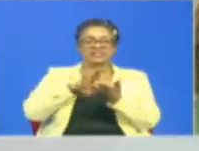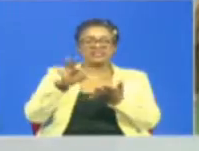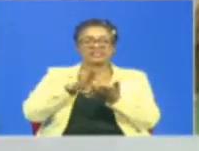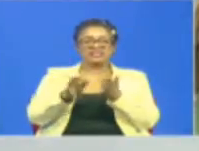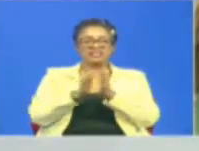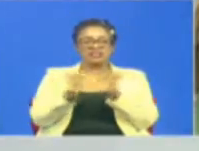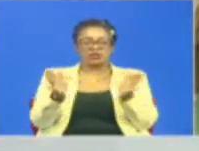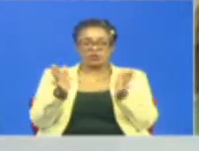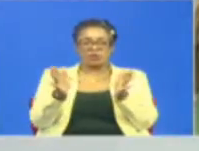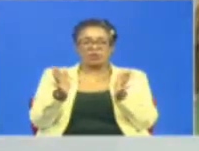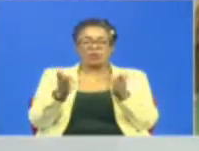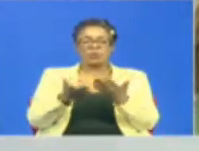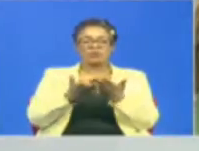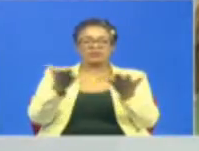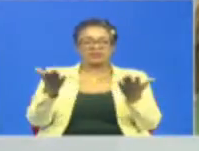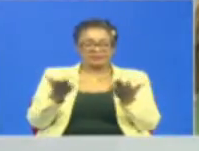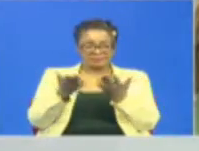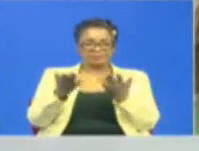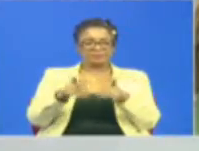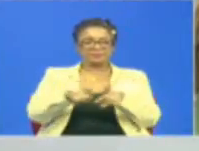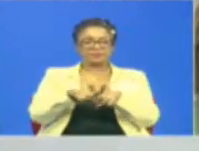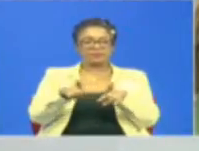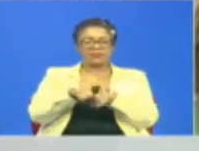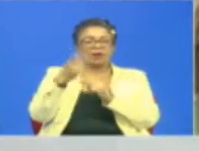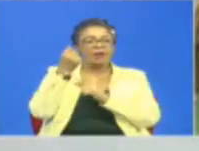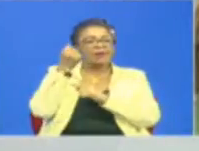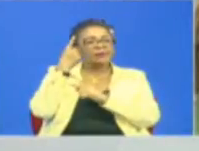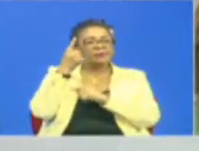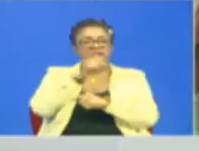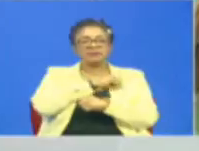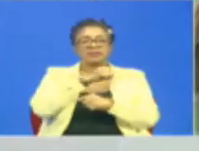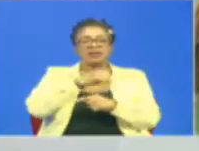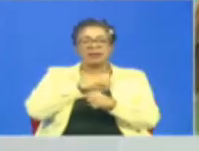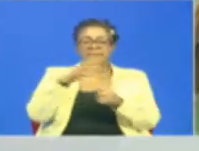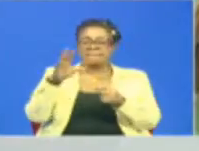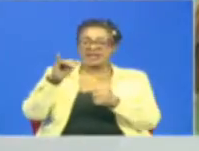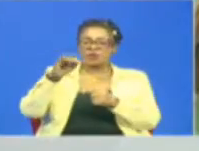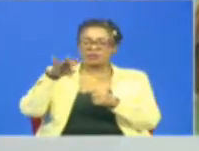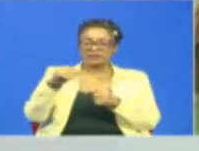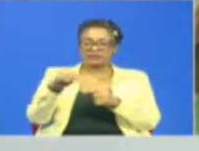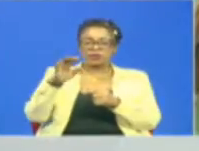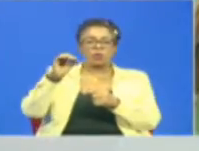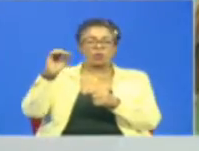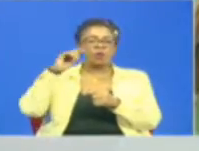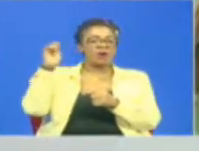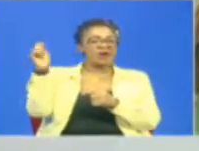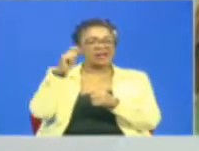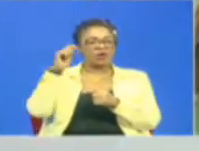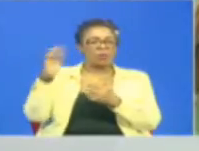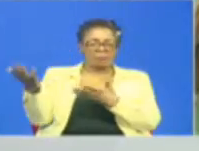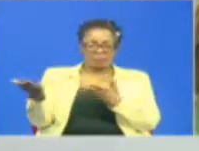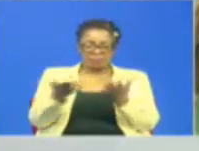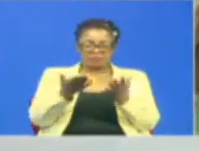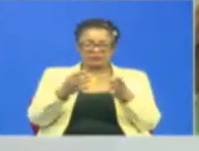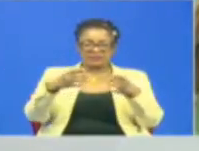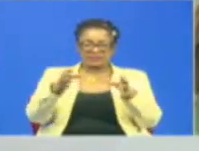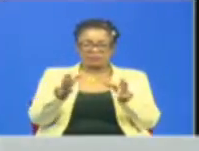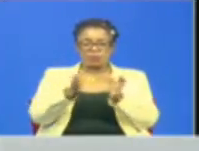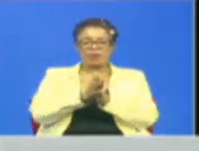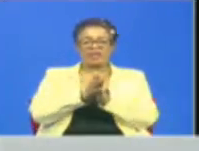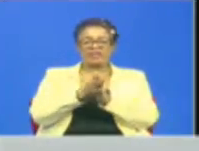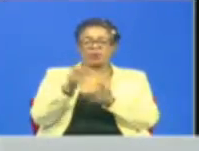waded into the dispute, and it is understood Senate Minority Whip James Orengo brought the team up to speed with the